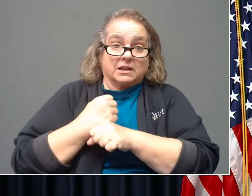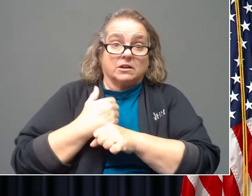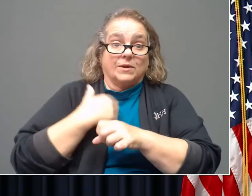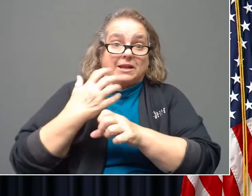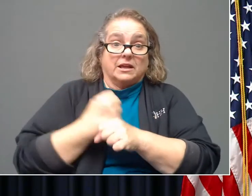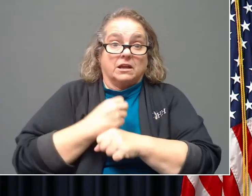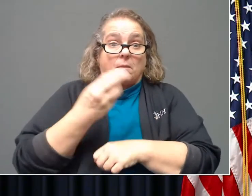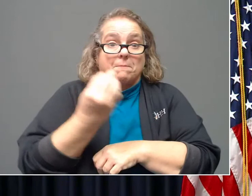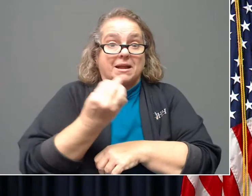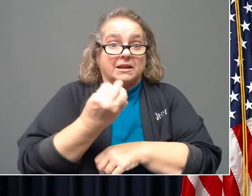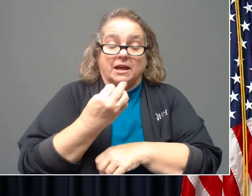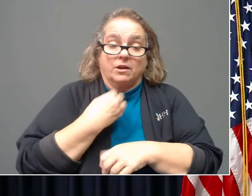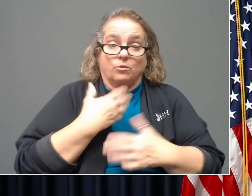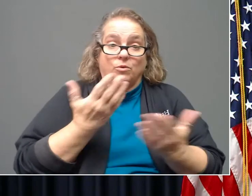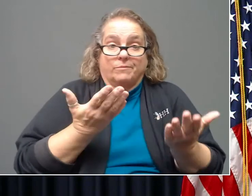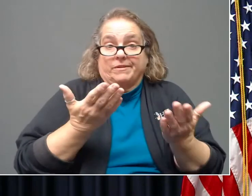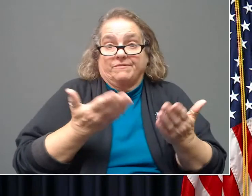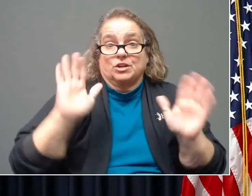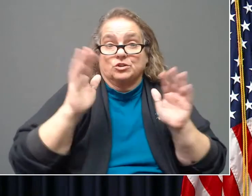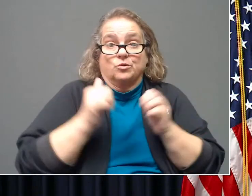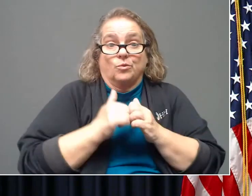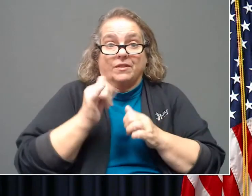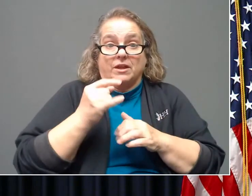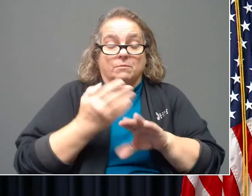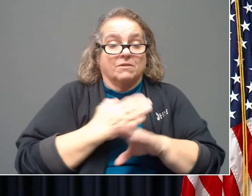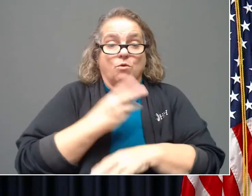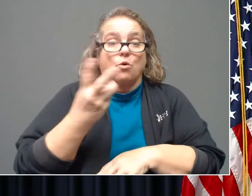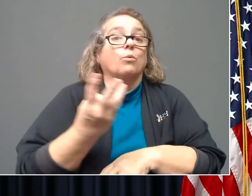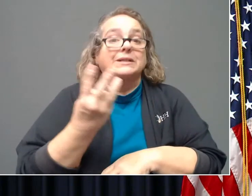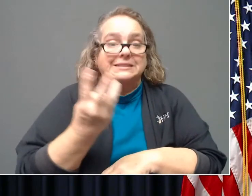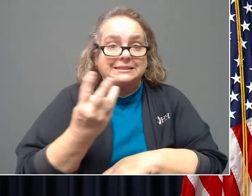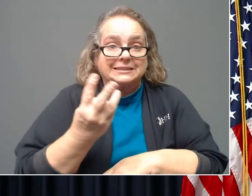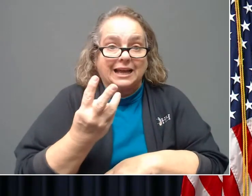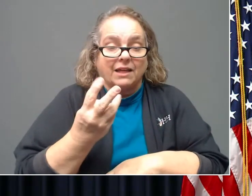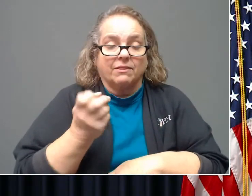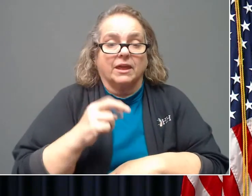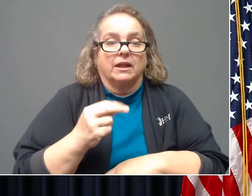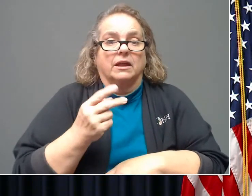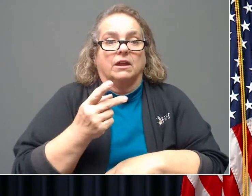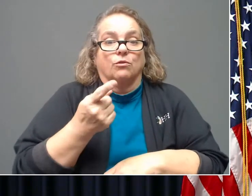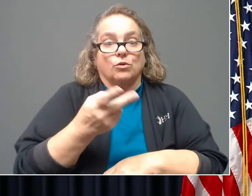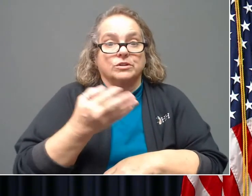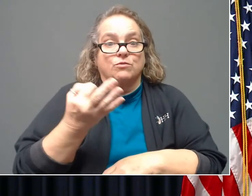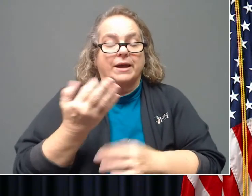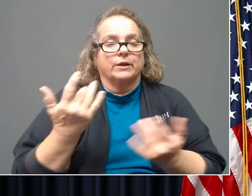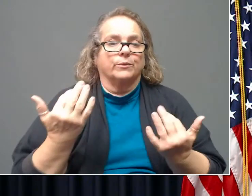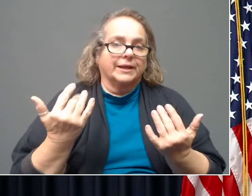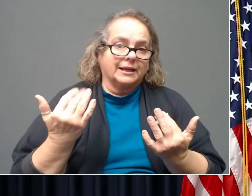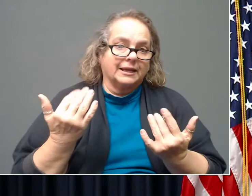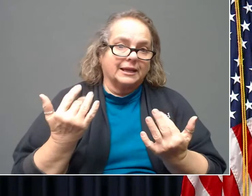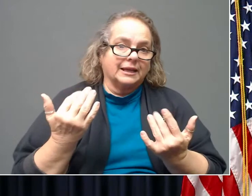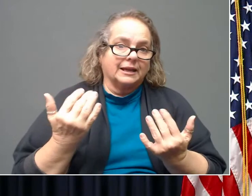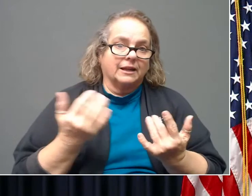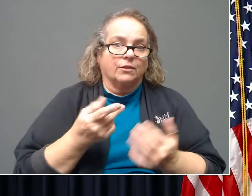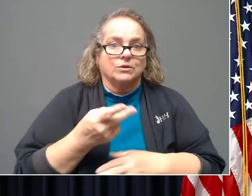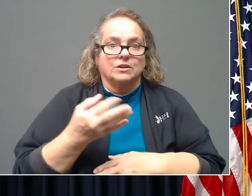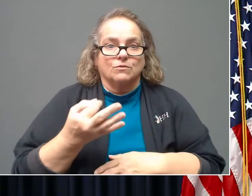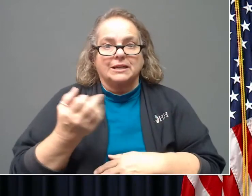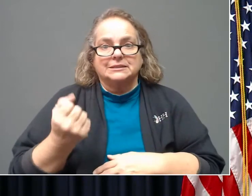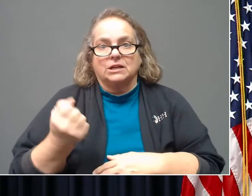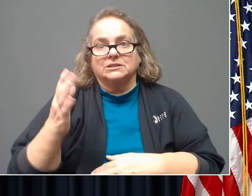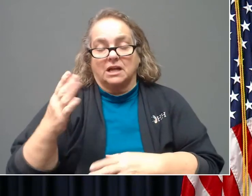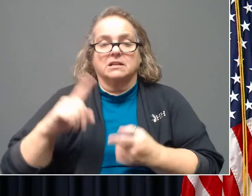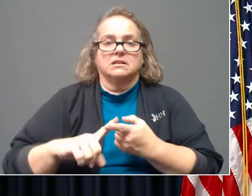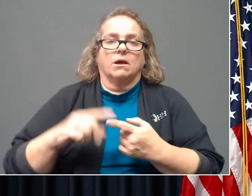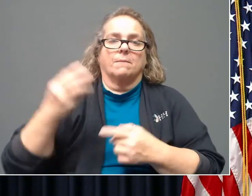through it by the end of Wednesday, and then we'll sit around and wait for it at the beginning of the next week. And none of us